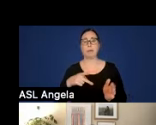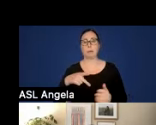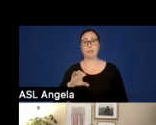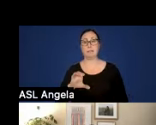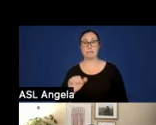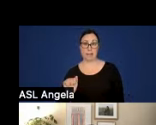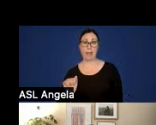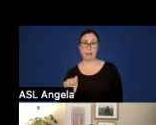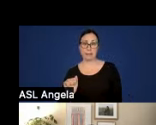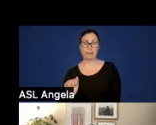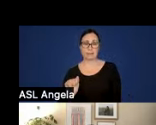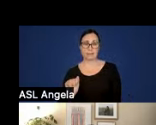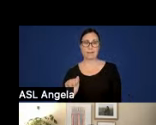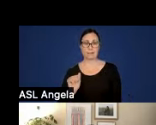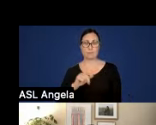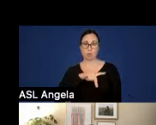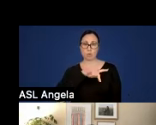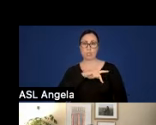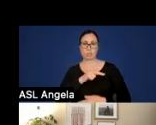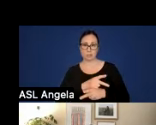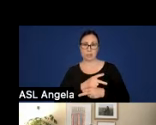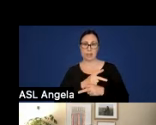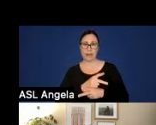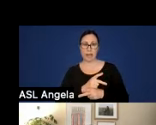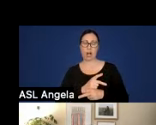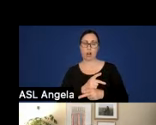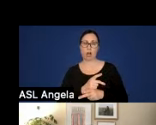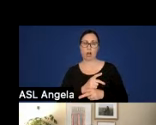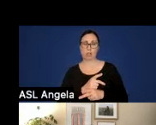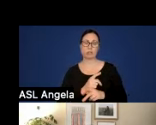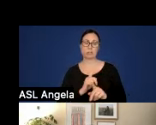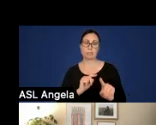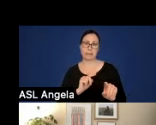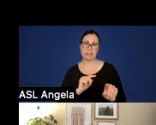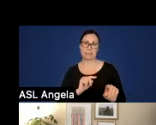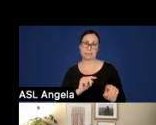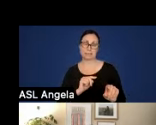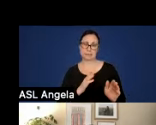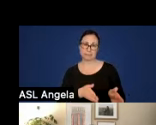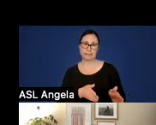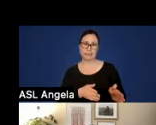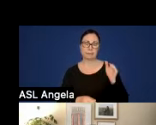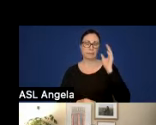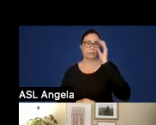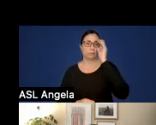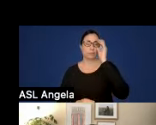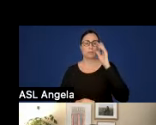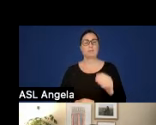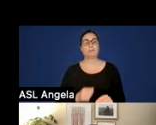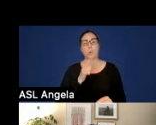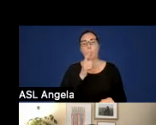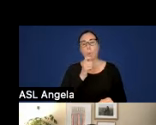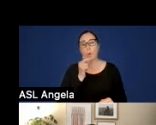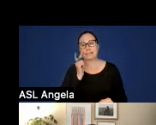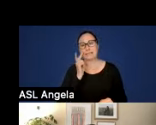Absolutely. Personal care attendants, I think that's a PCA. You think about who is most vulnerable, who is seen as the